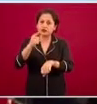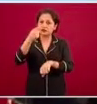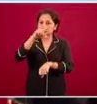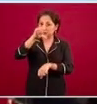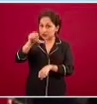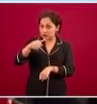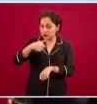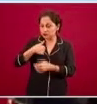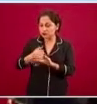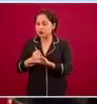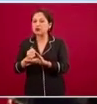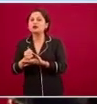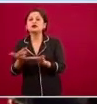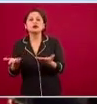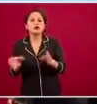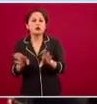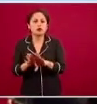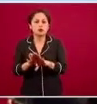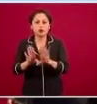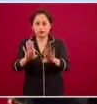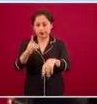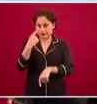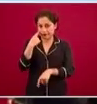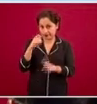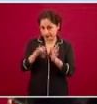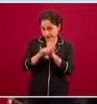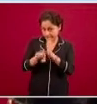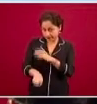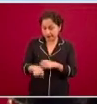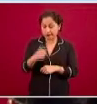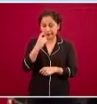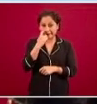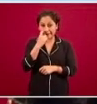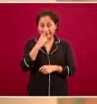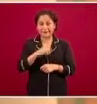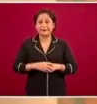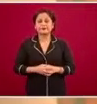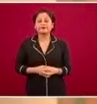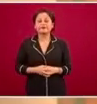then take better decisions.